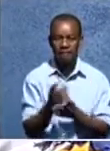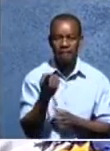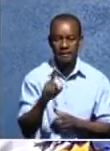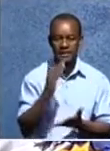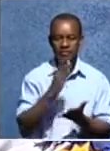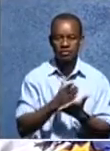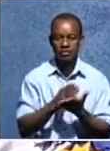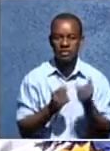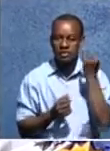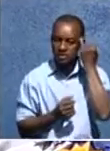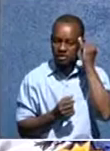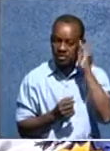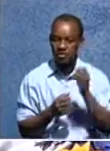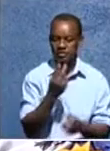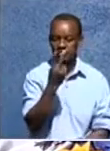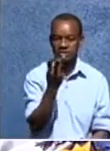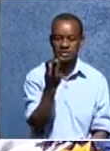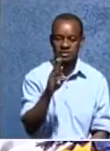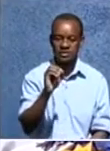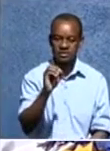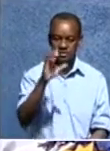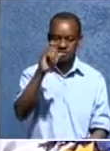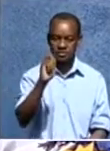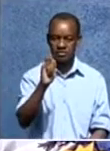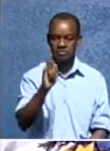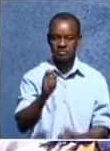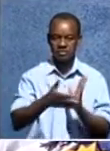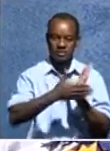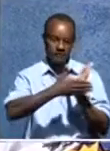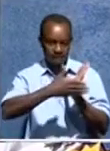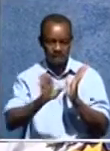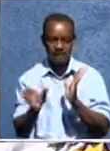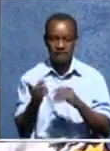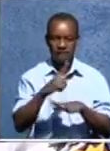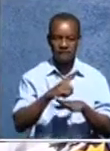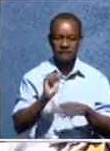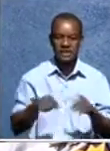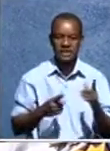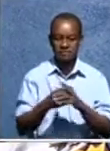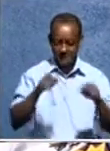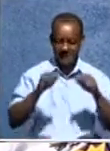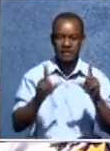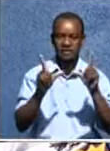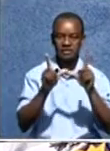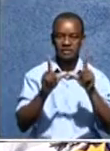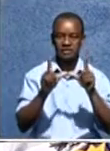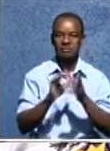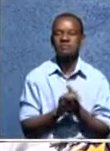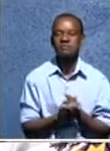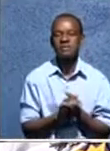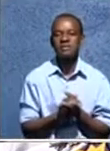is that on the 26th of October, the opening event would be held here in Windhoek. The host